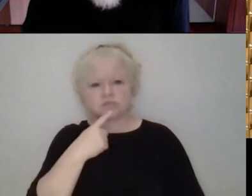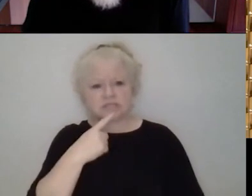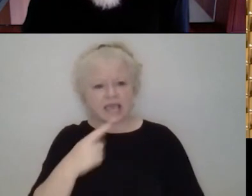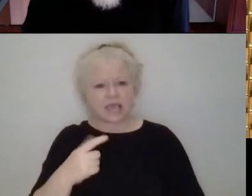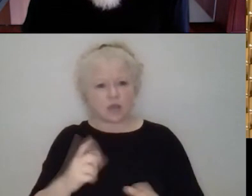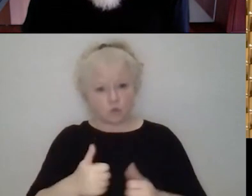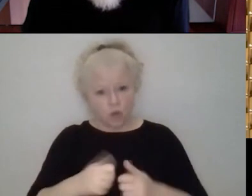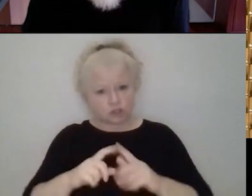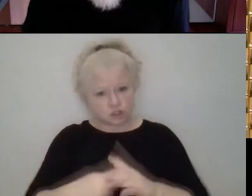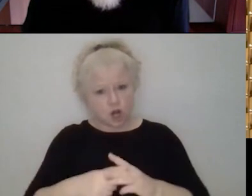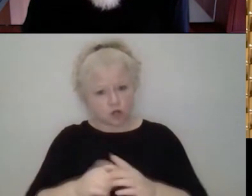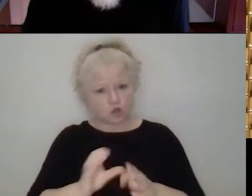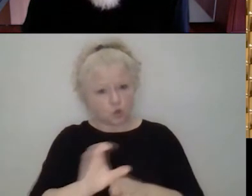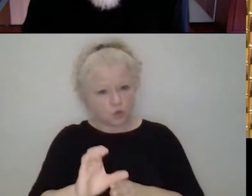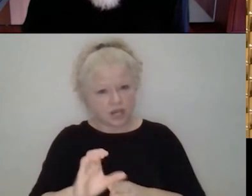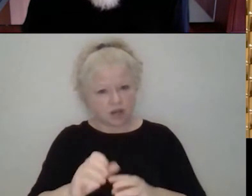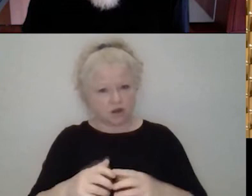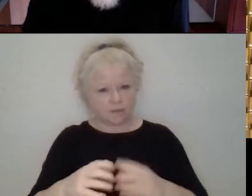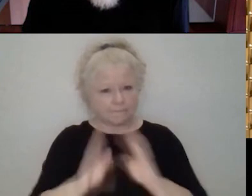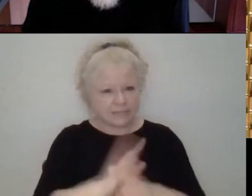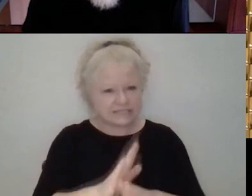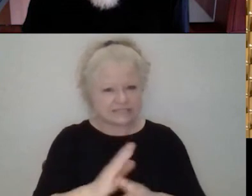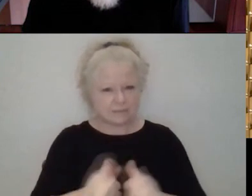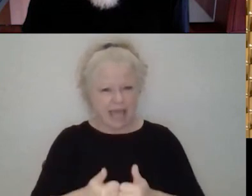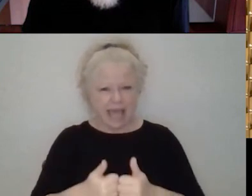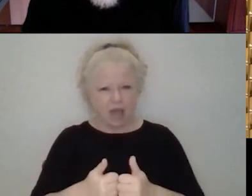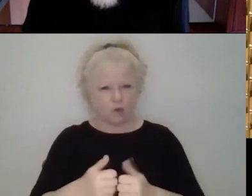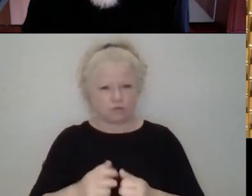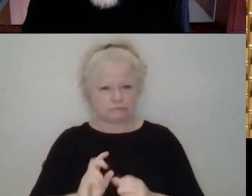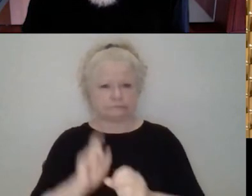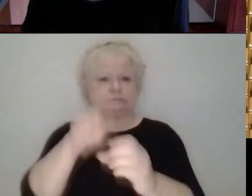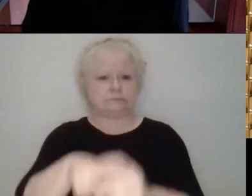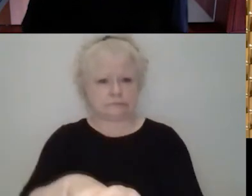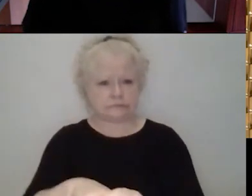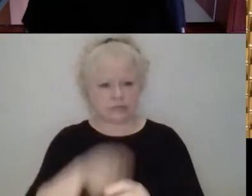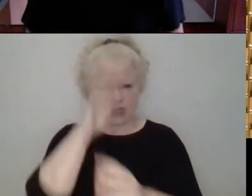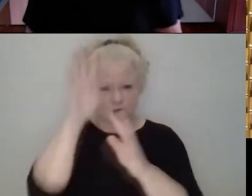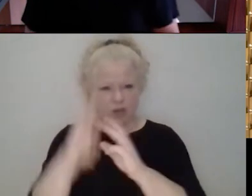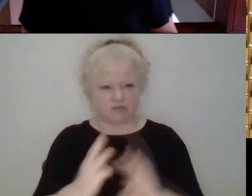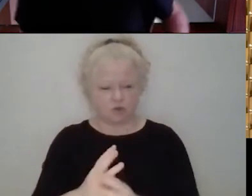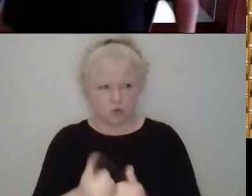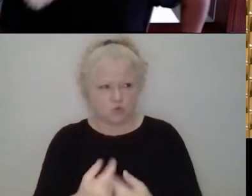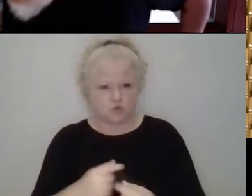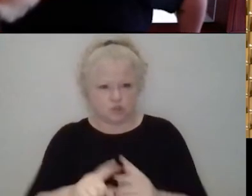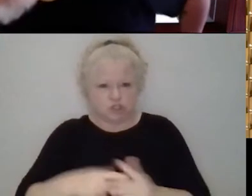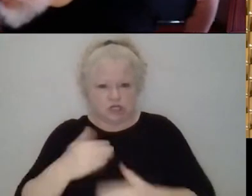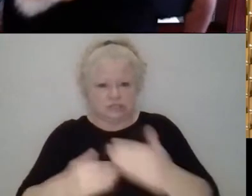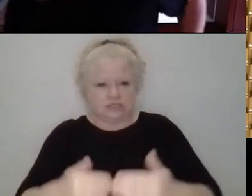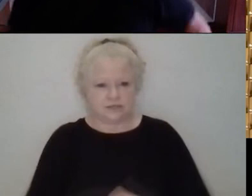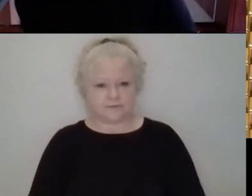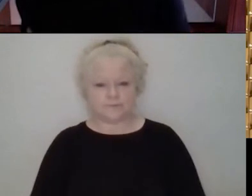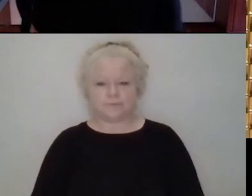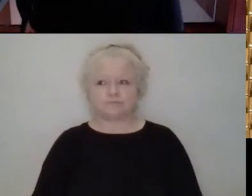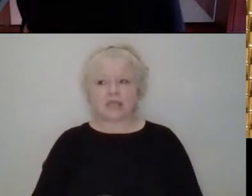don't know where to start or how to put themselves out there in the creative world? That's a hard question. It's a hard